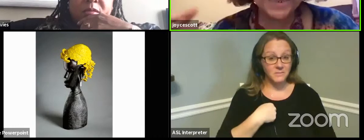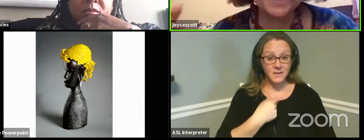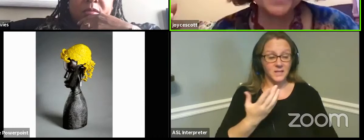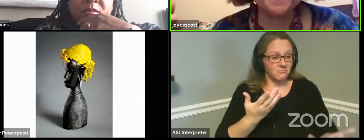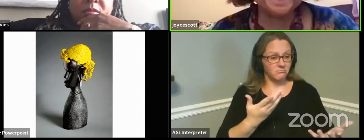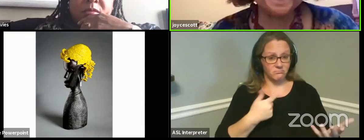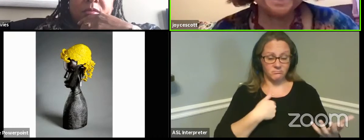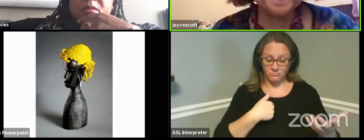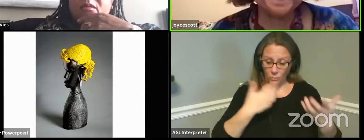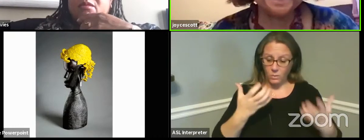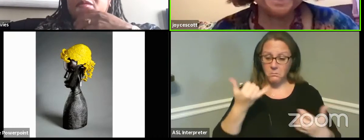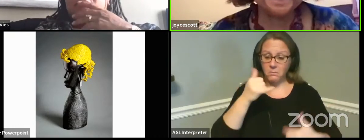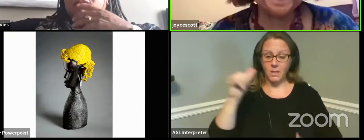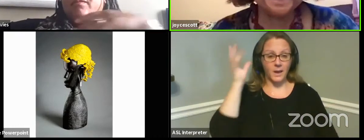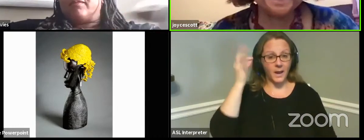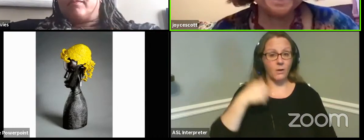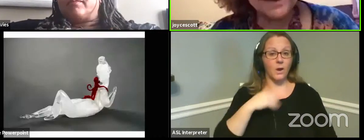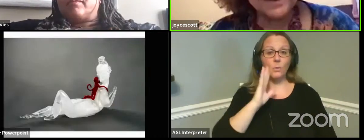Next.